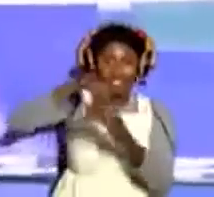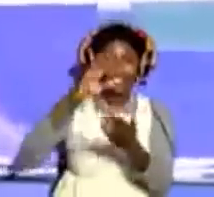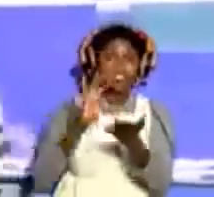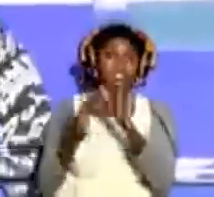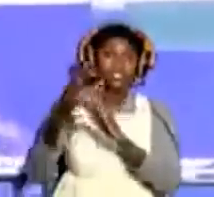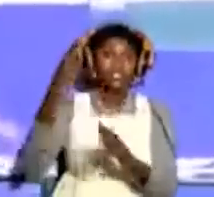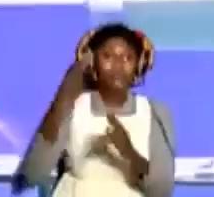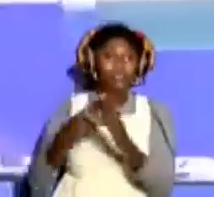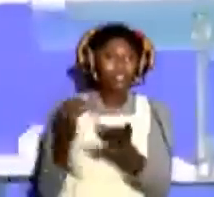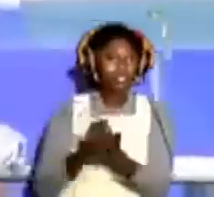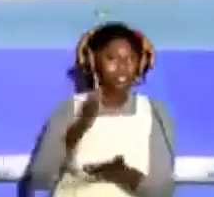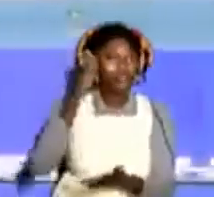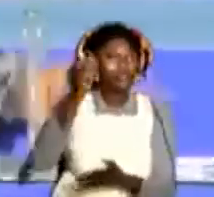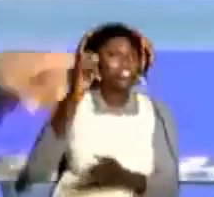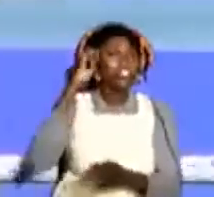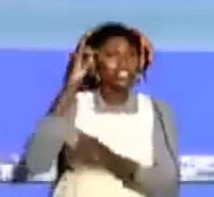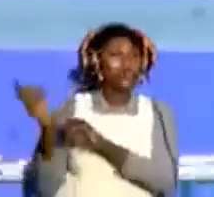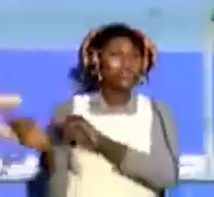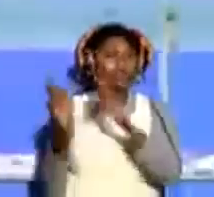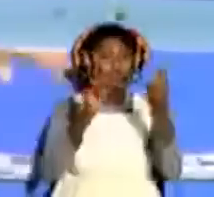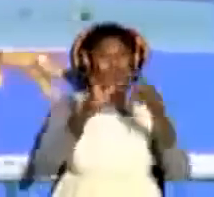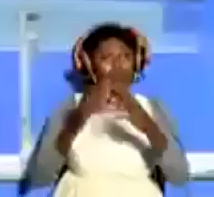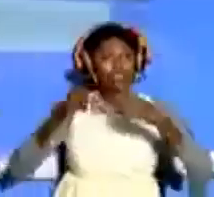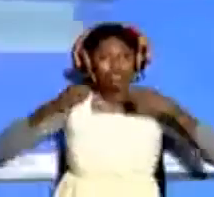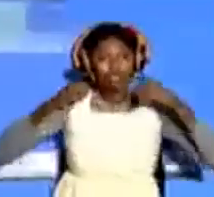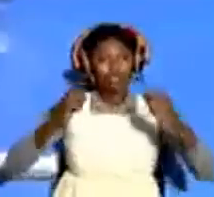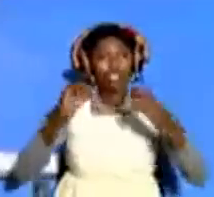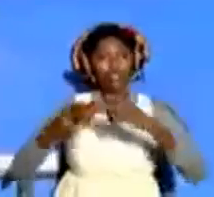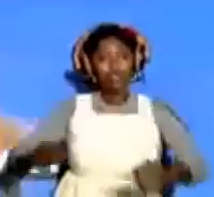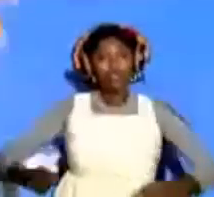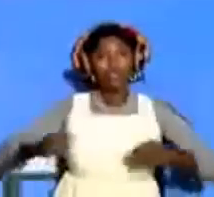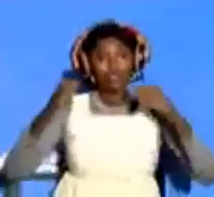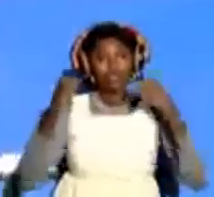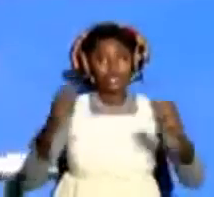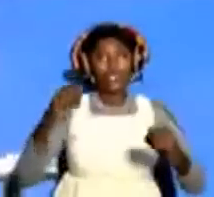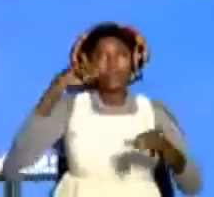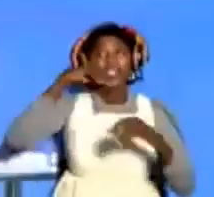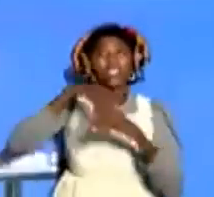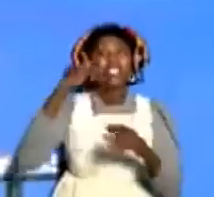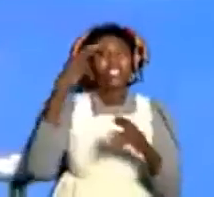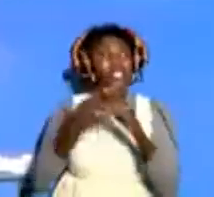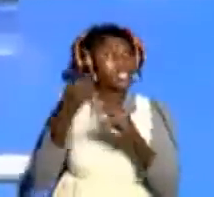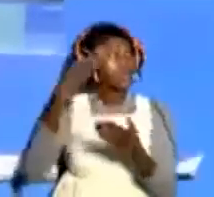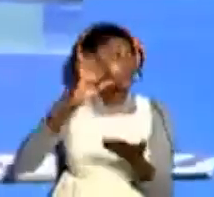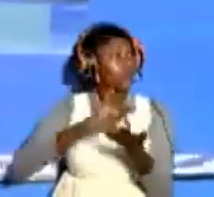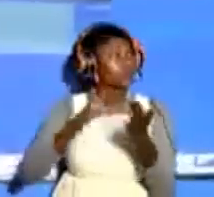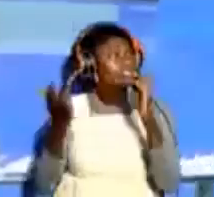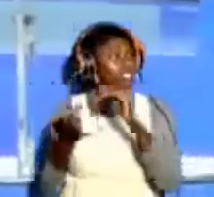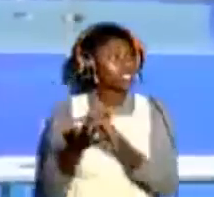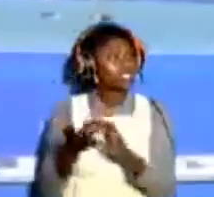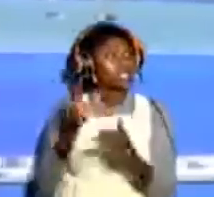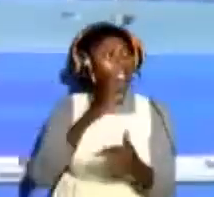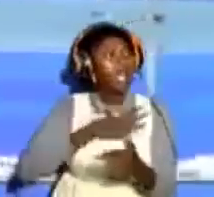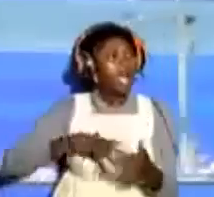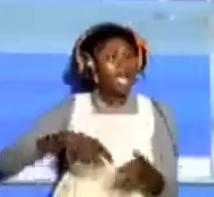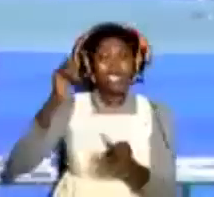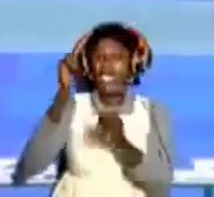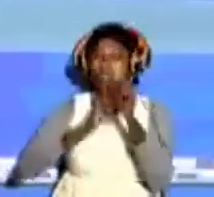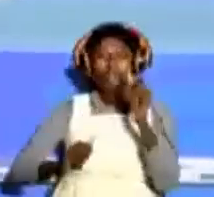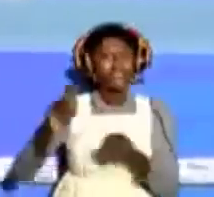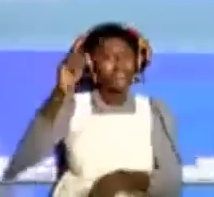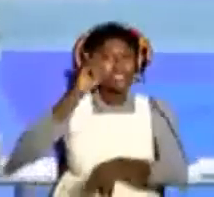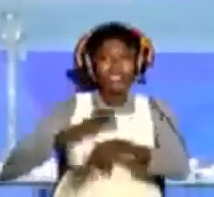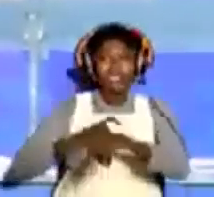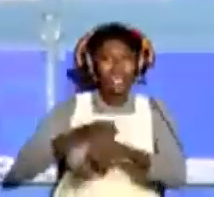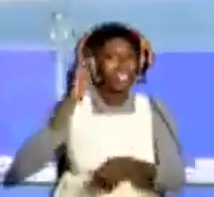of Jesus Christ, he will go from strength unto strength. In the name of Jesus, that each time